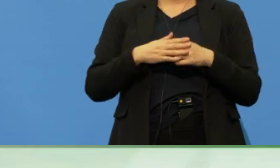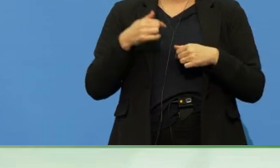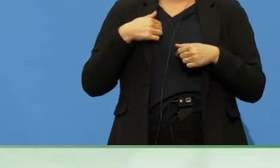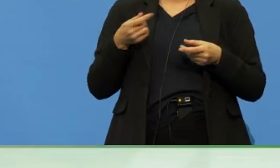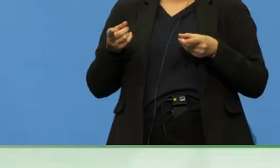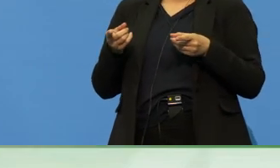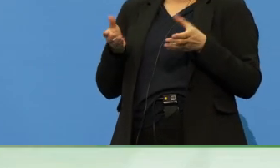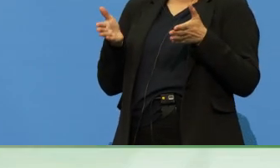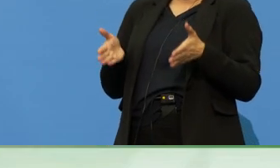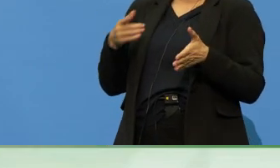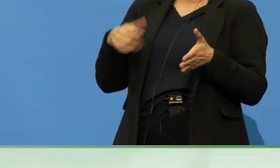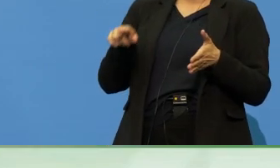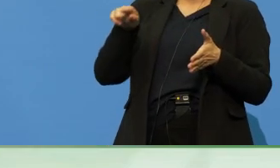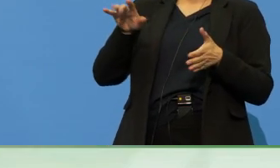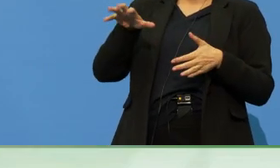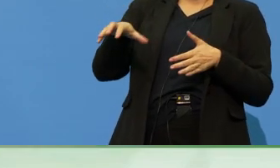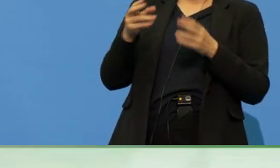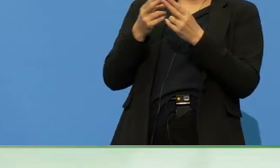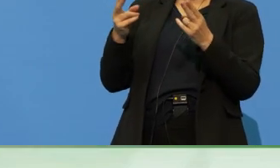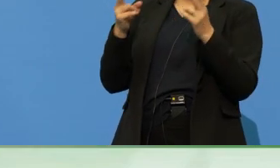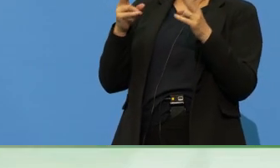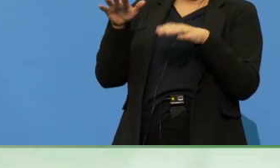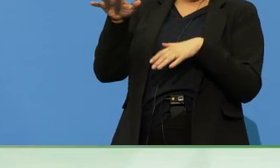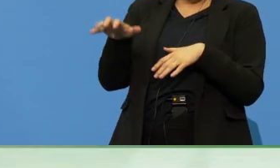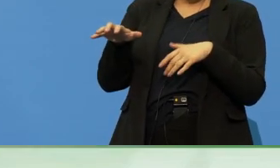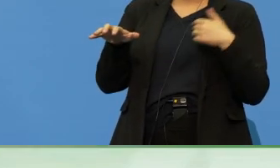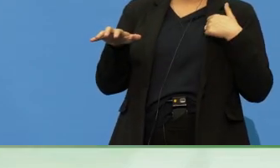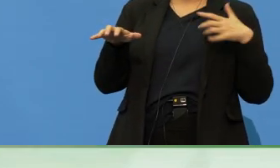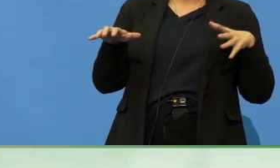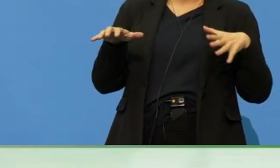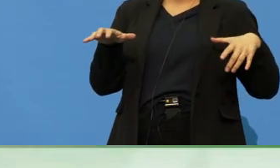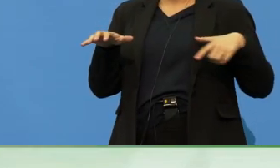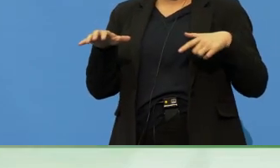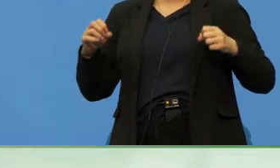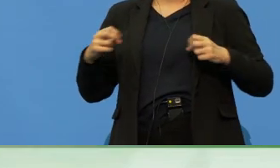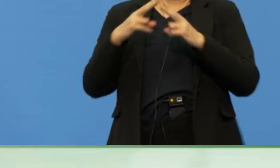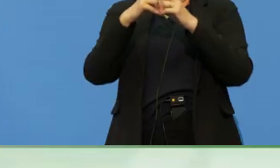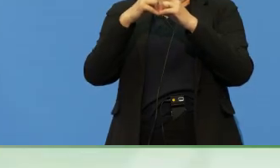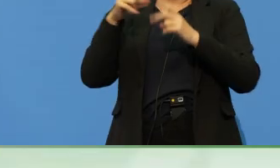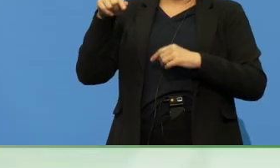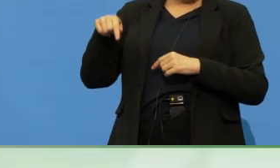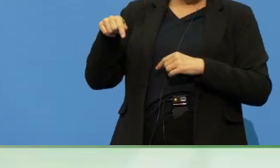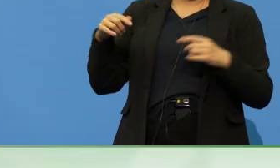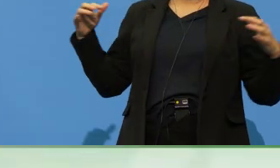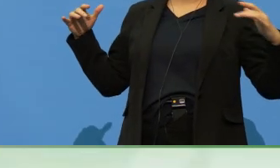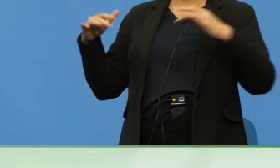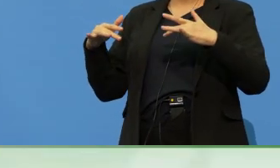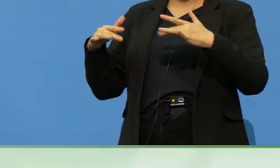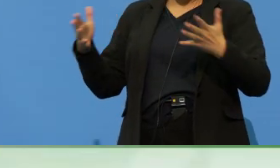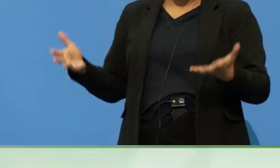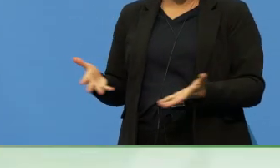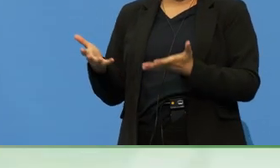Louis Braille campus, which is an incubator, innovative incubator based in Paris. And